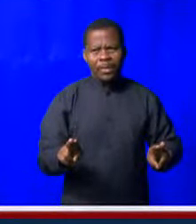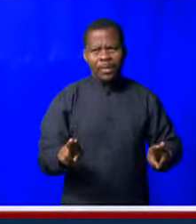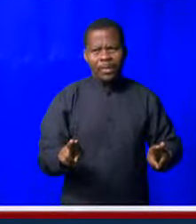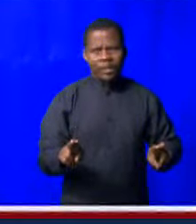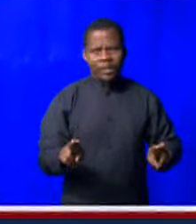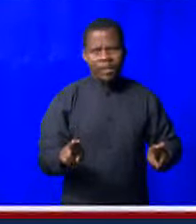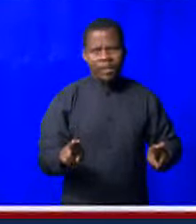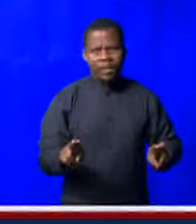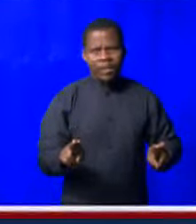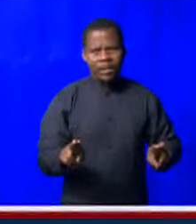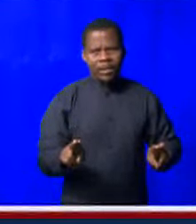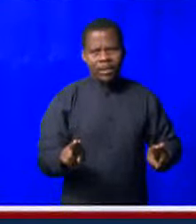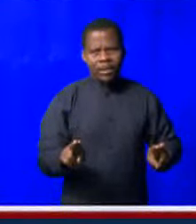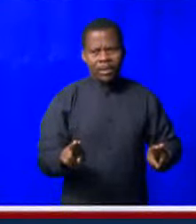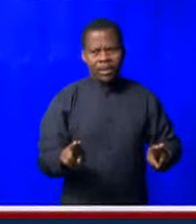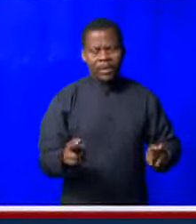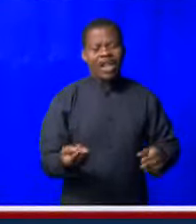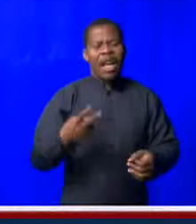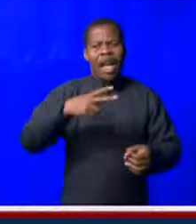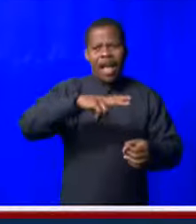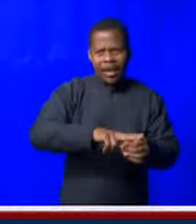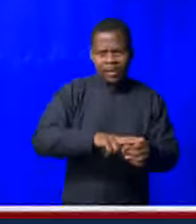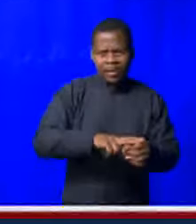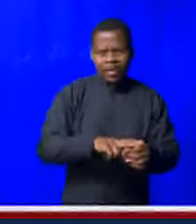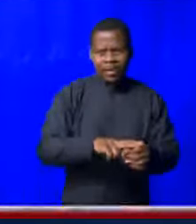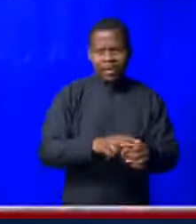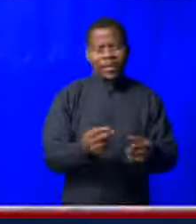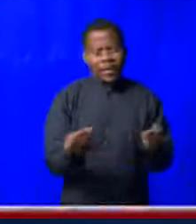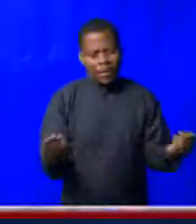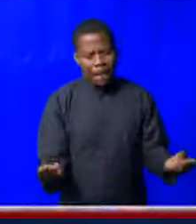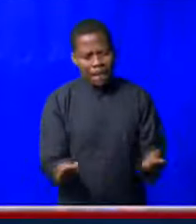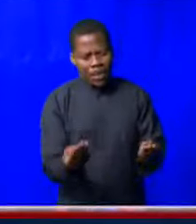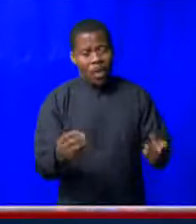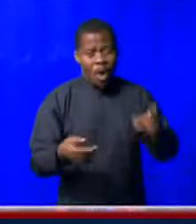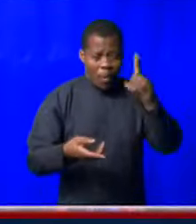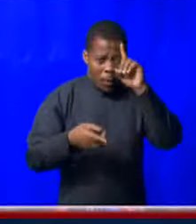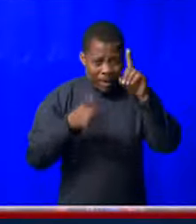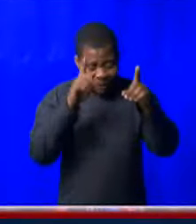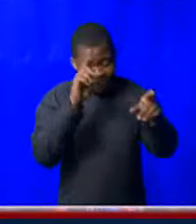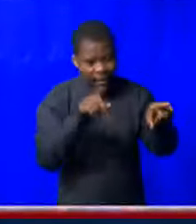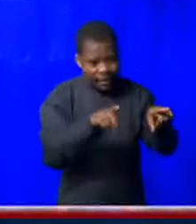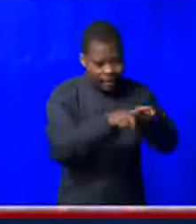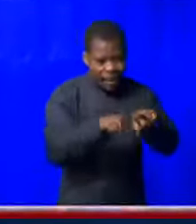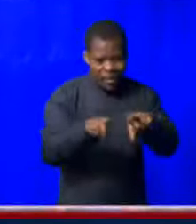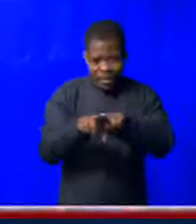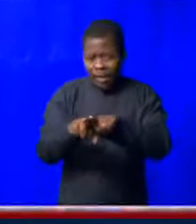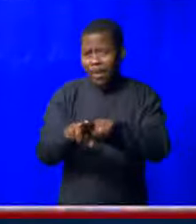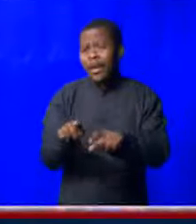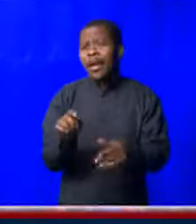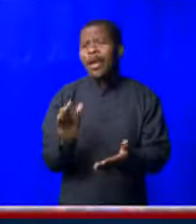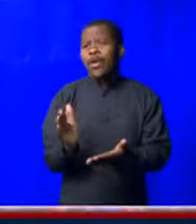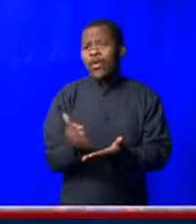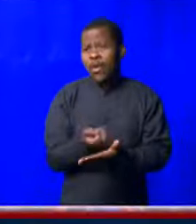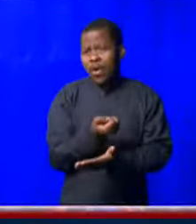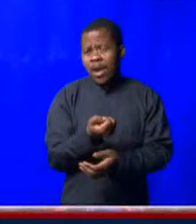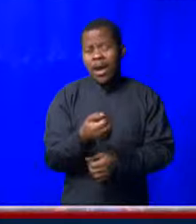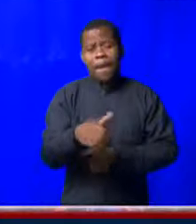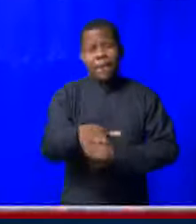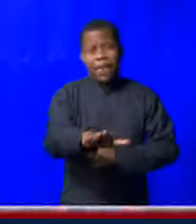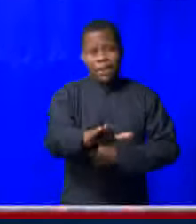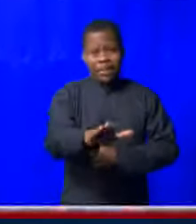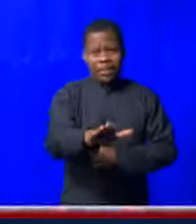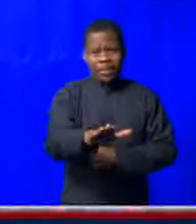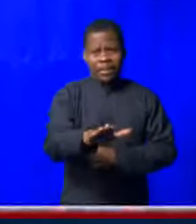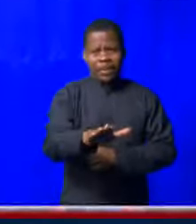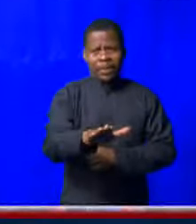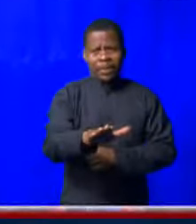more equal and caring society. Yes, we do affirm our resolute